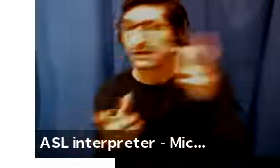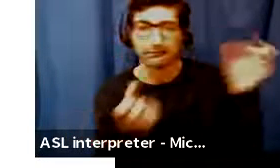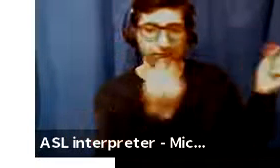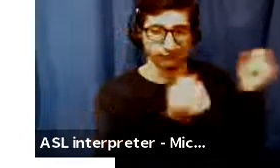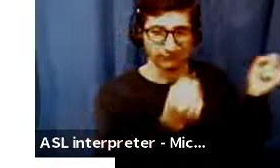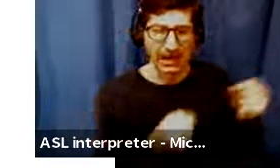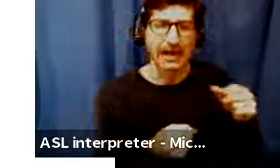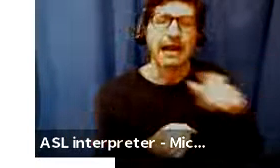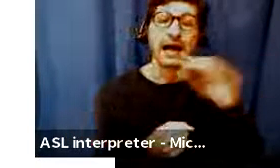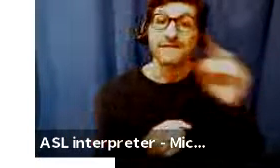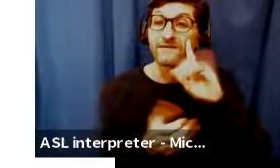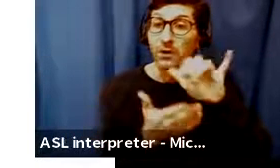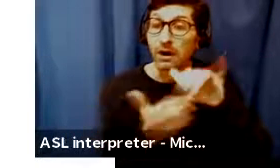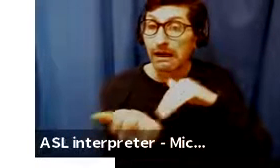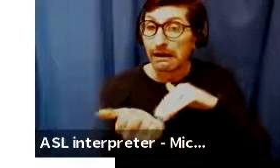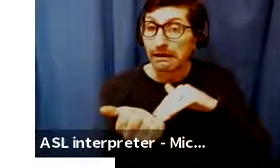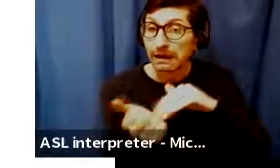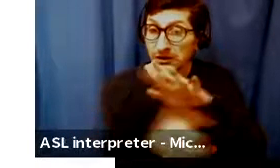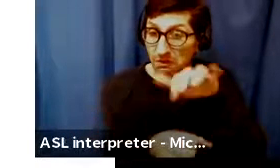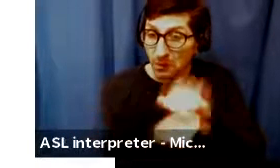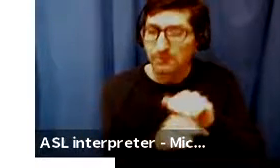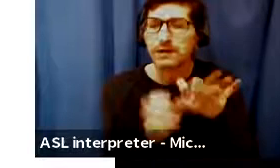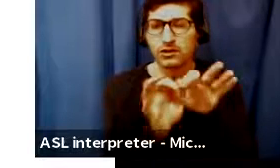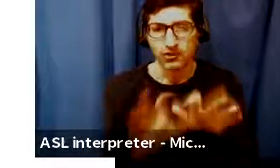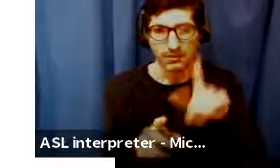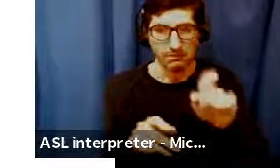medical vocabulary.